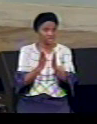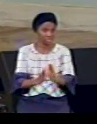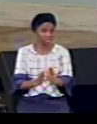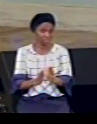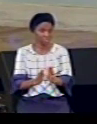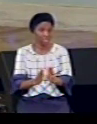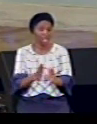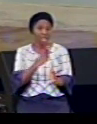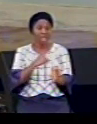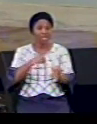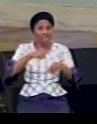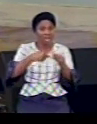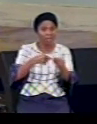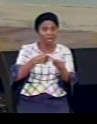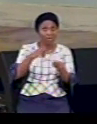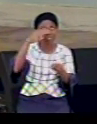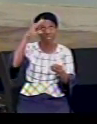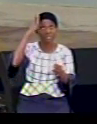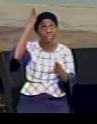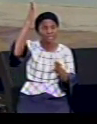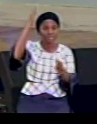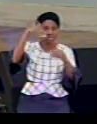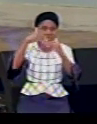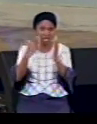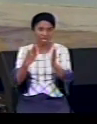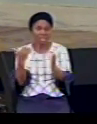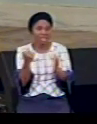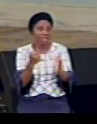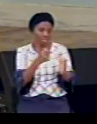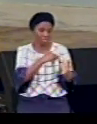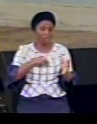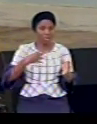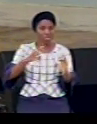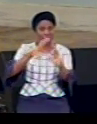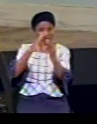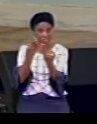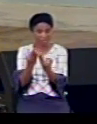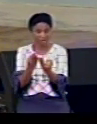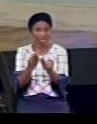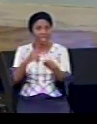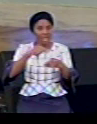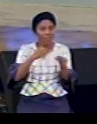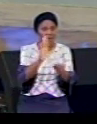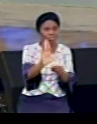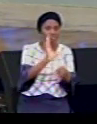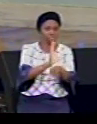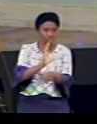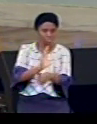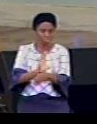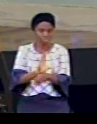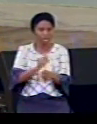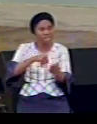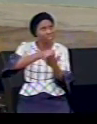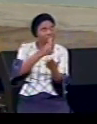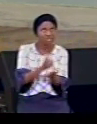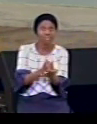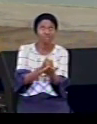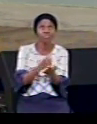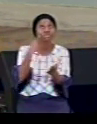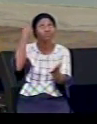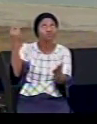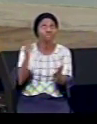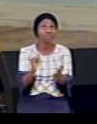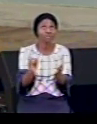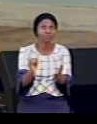and concerning his house, any member of his family, concerning your church, establish it